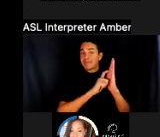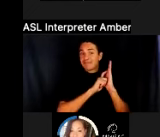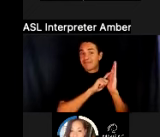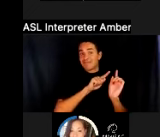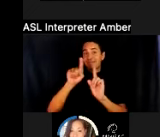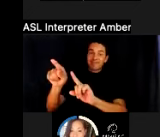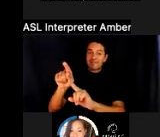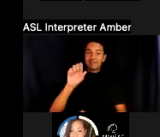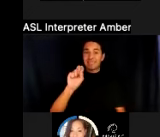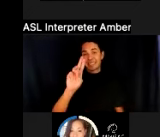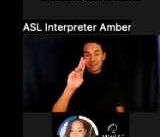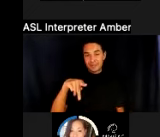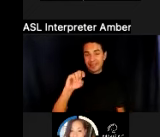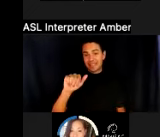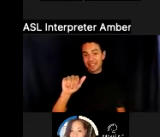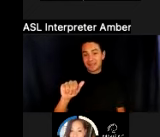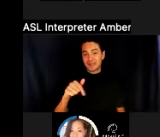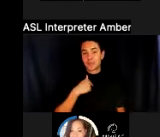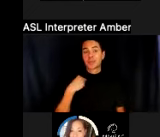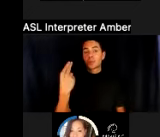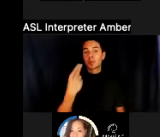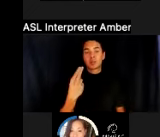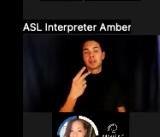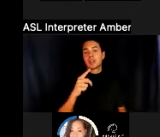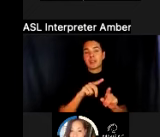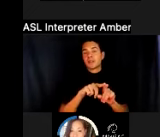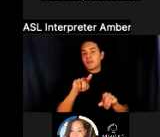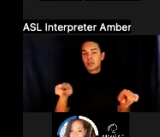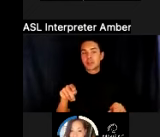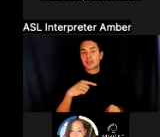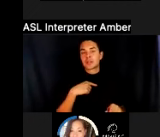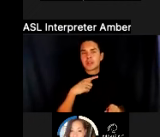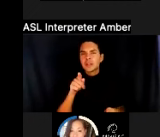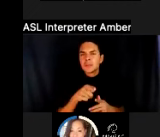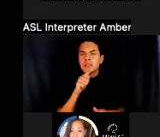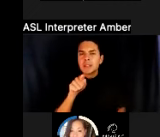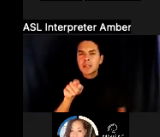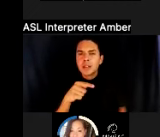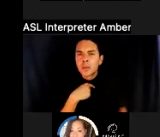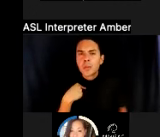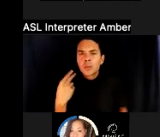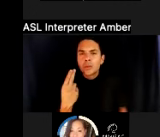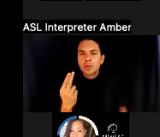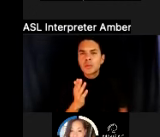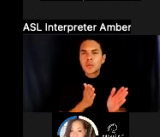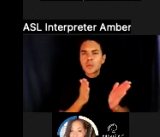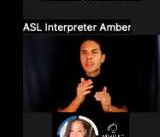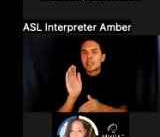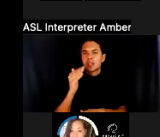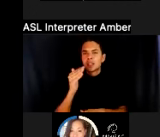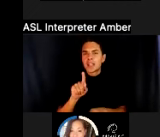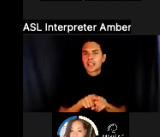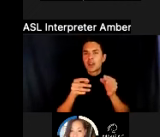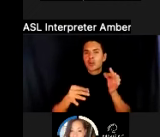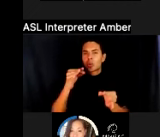We use variations that serve we provide, such as court accompaniment under advocacy.